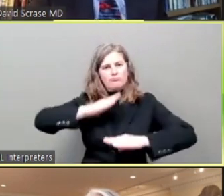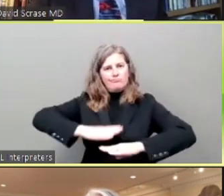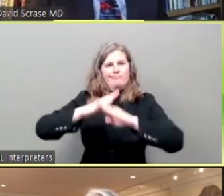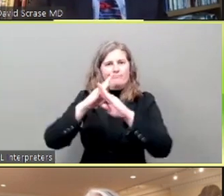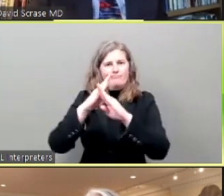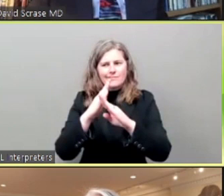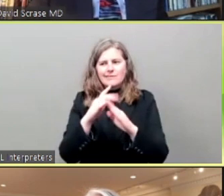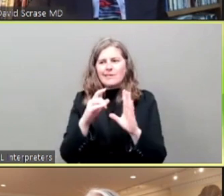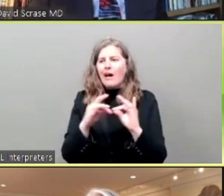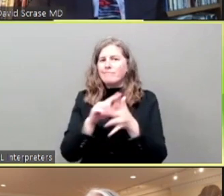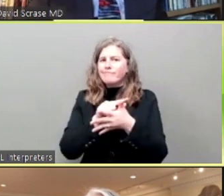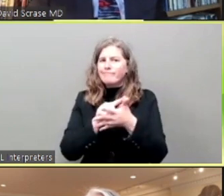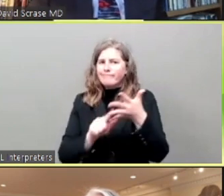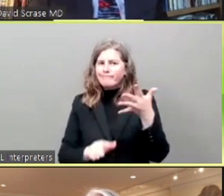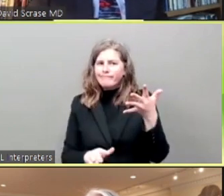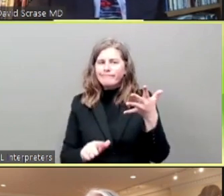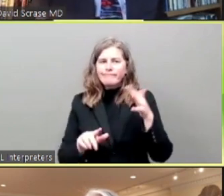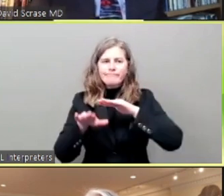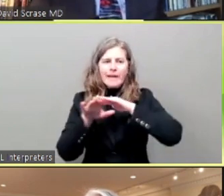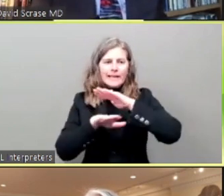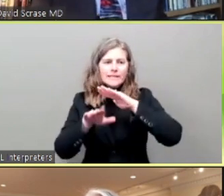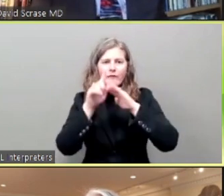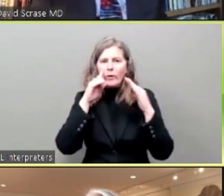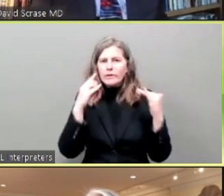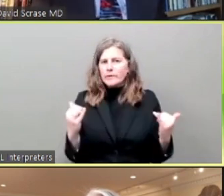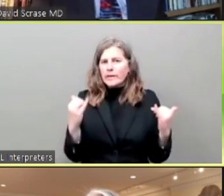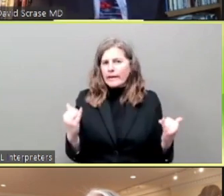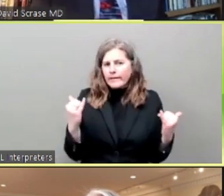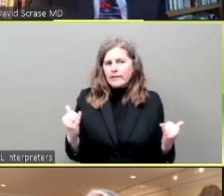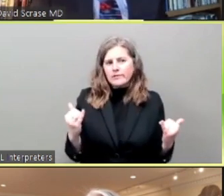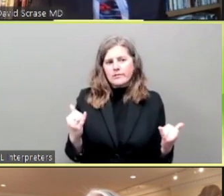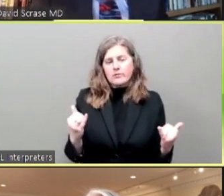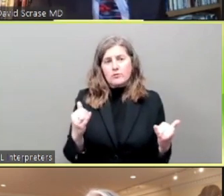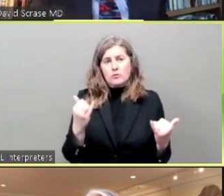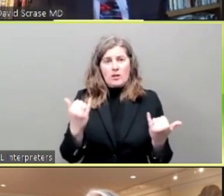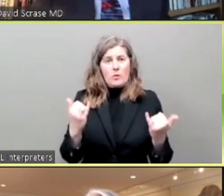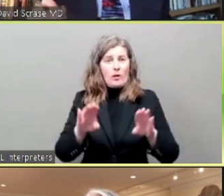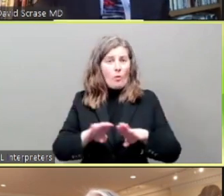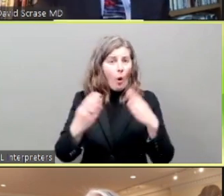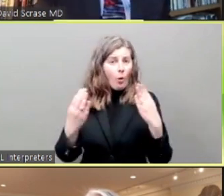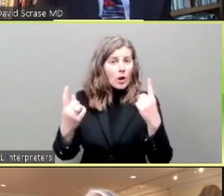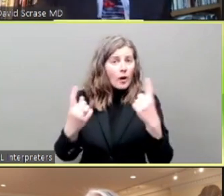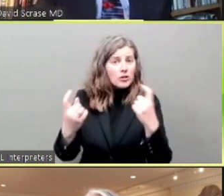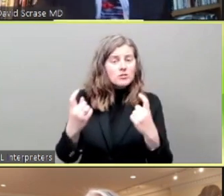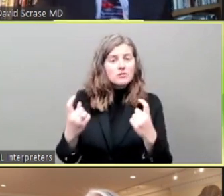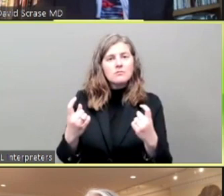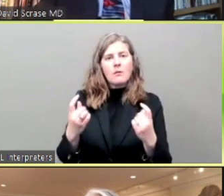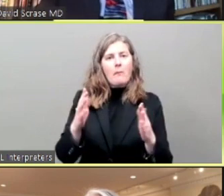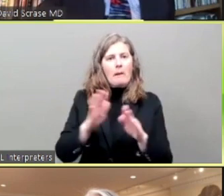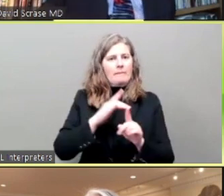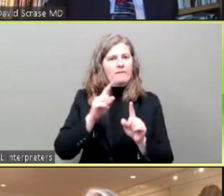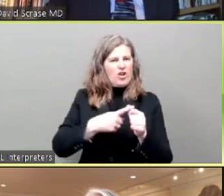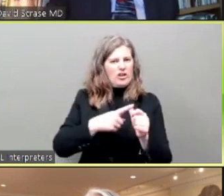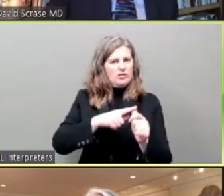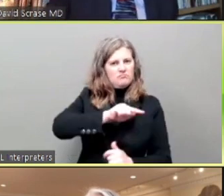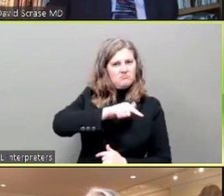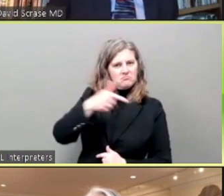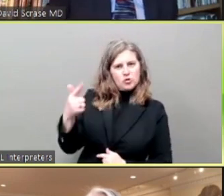gone over the fundamentals. We can deal with specific questions in Q&A. Governor, I'd like to turn it back to you.